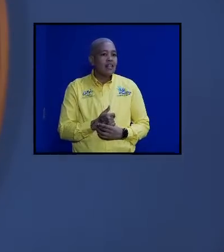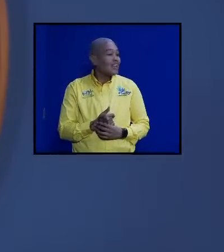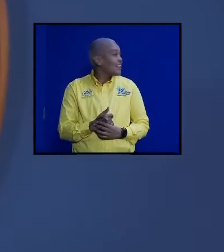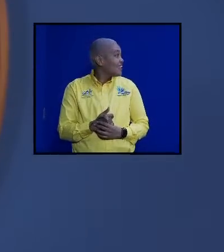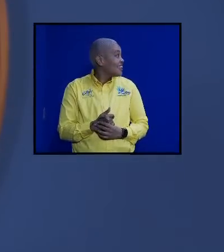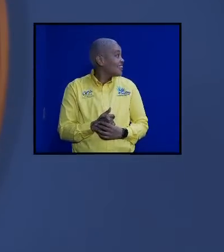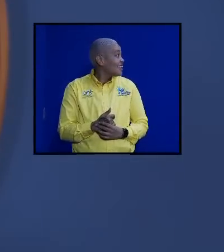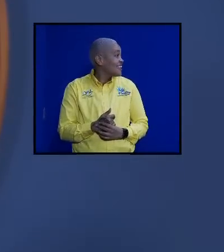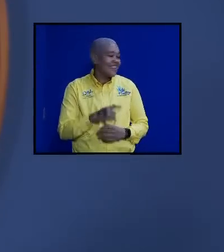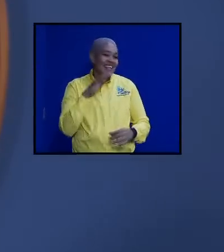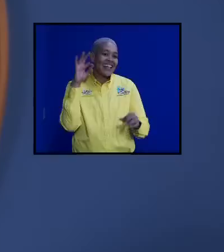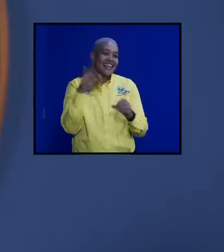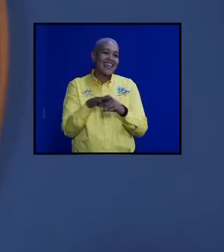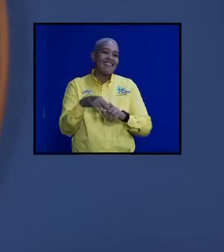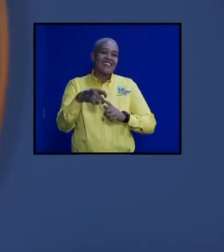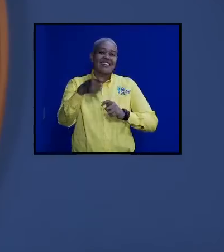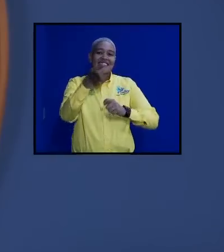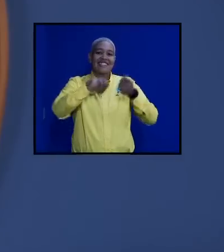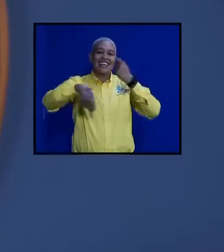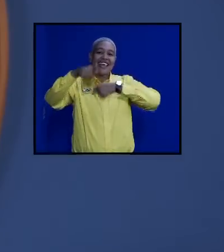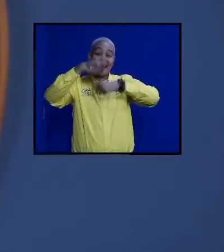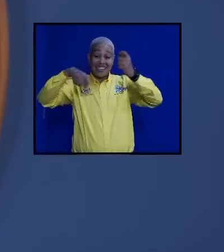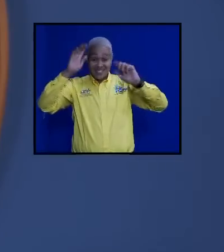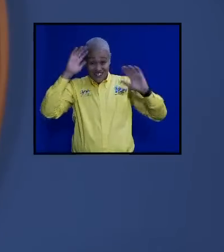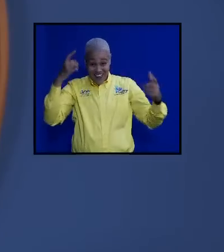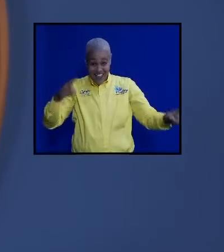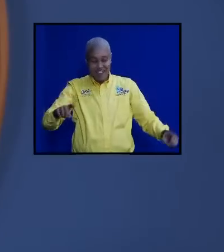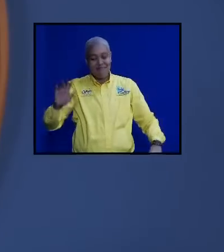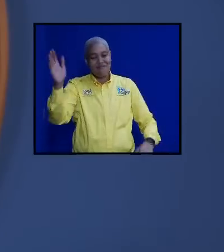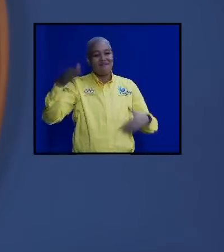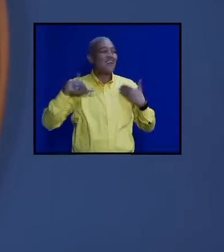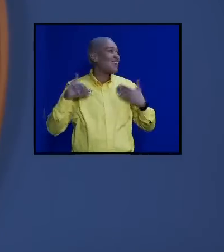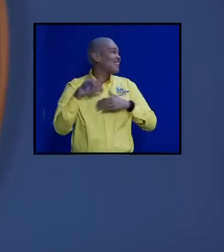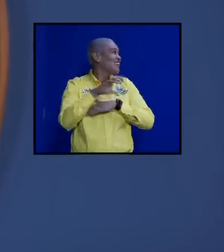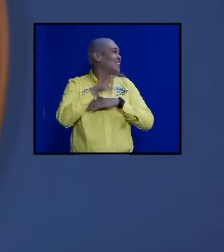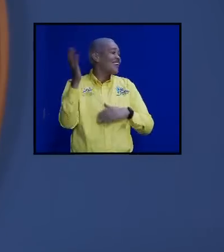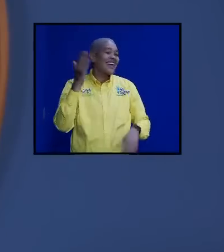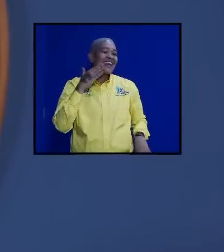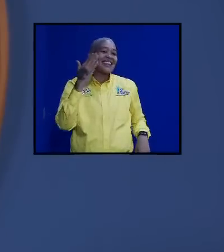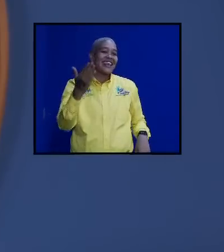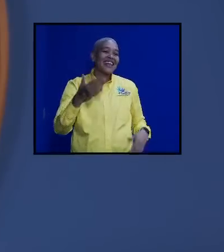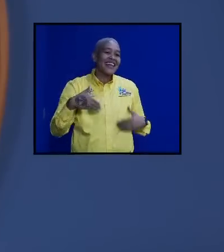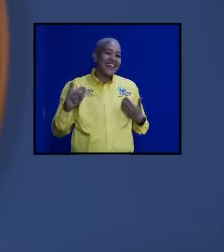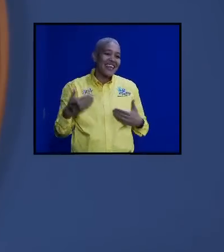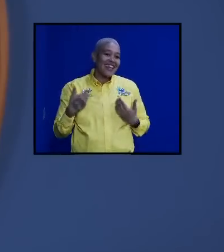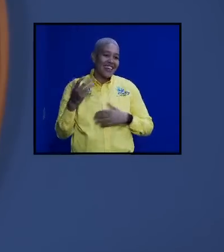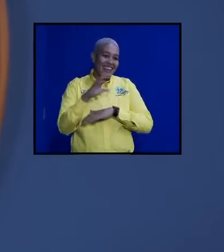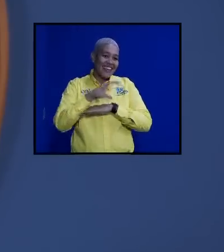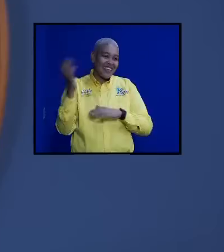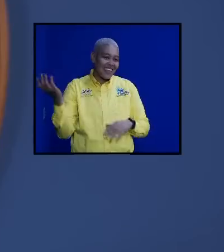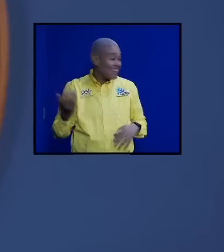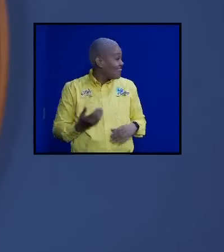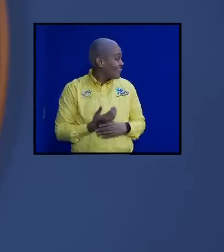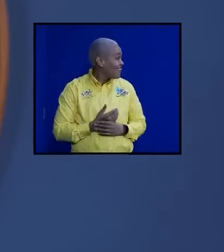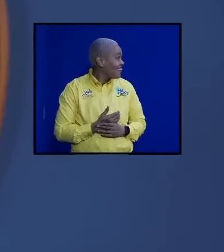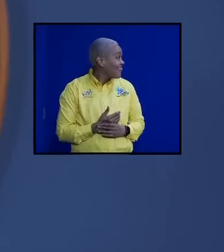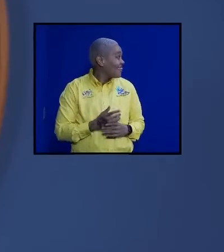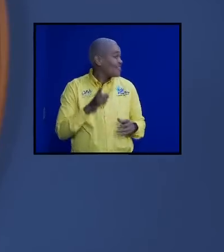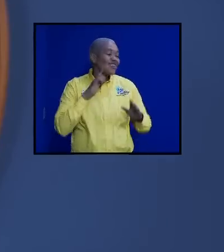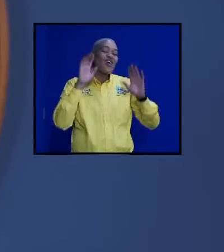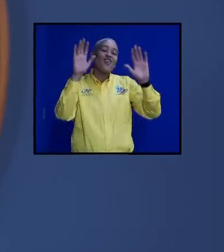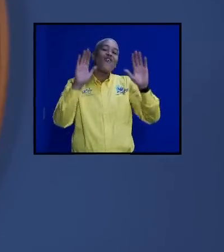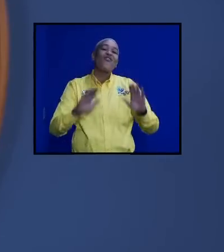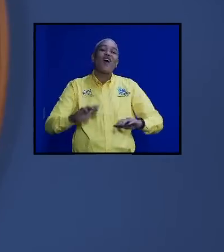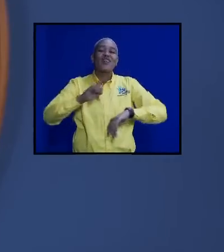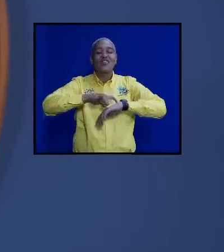And thank you very much, ladies and gentlemen. Merry Christmas. Merry Christmas to you all. It's a wonderful It's the most wonderful